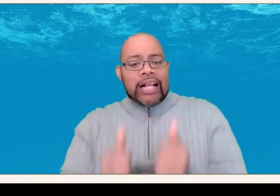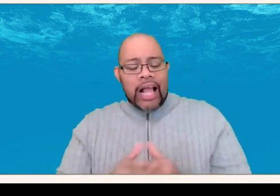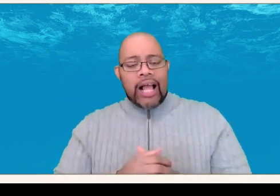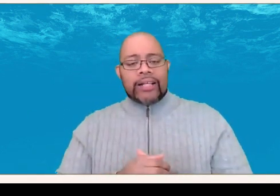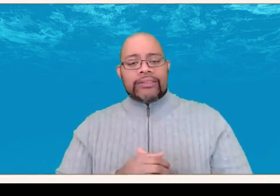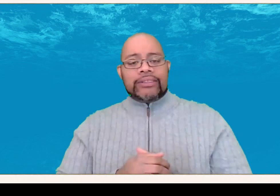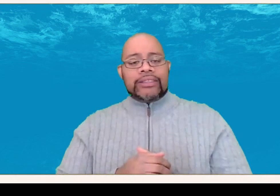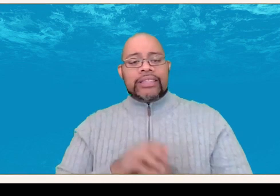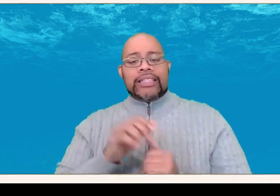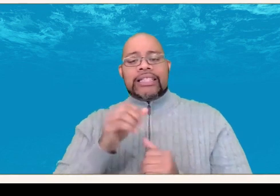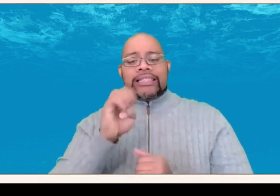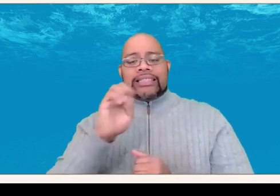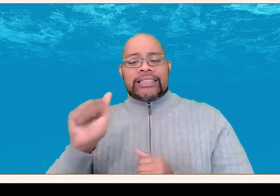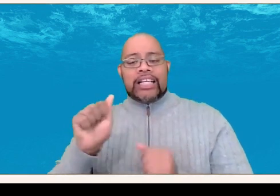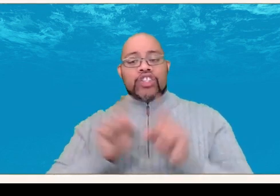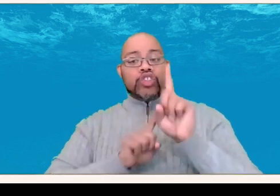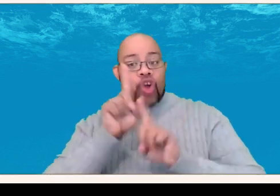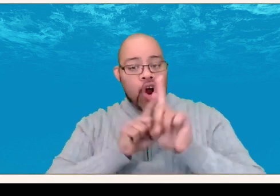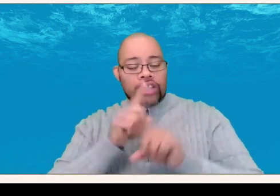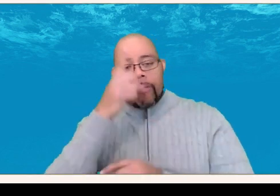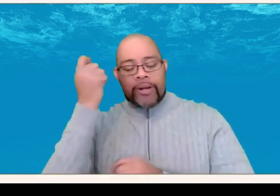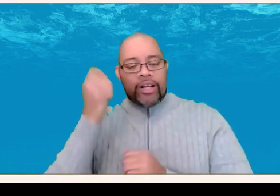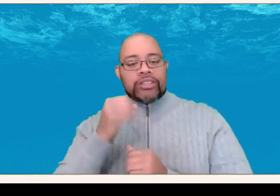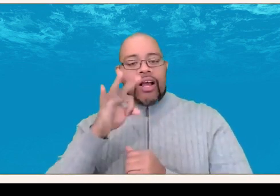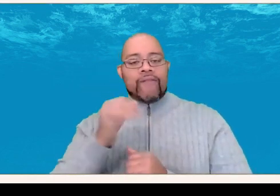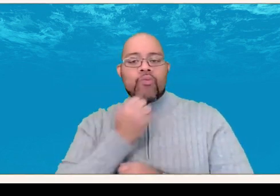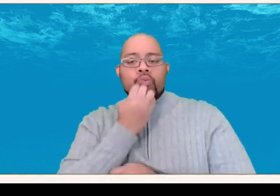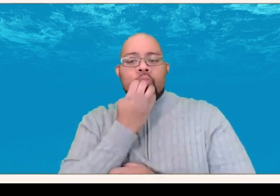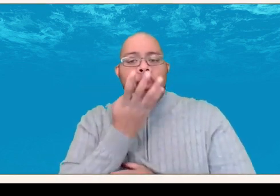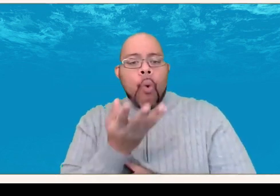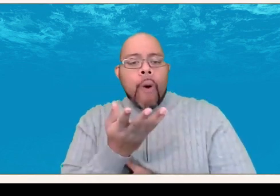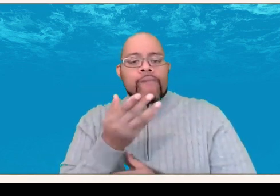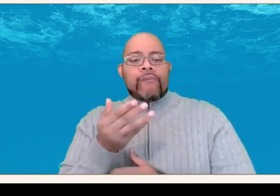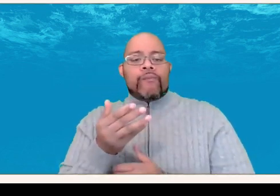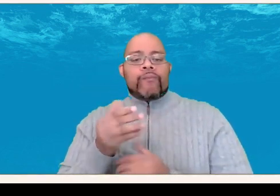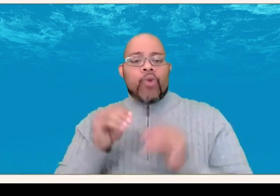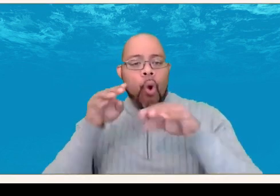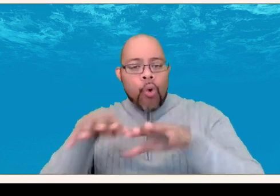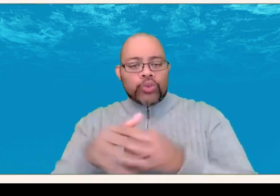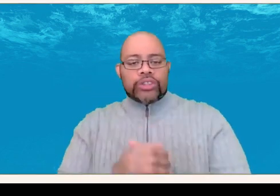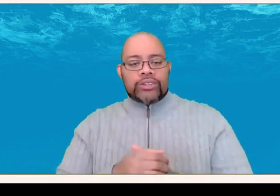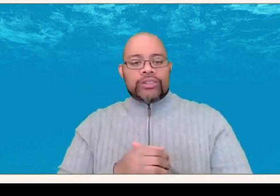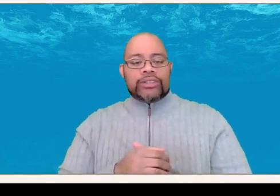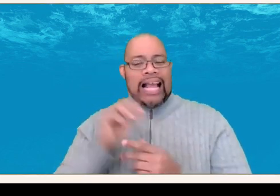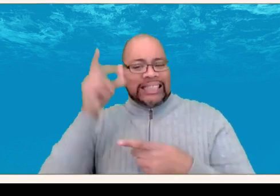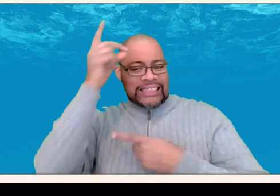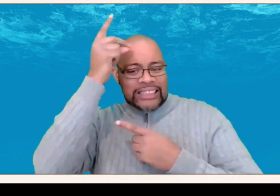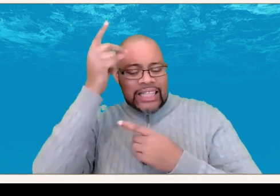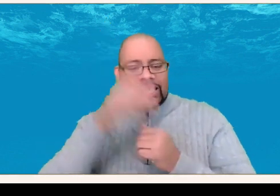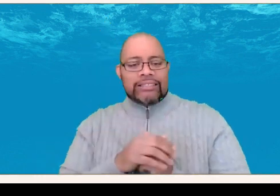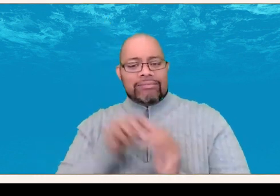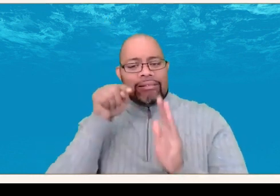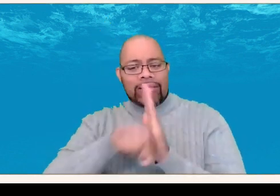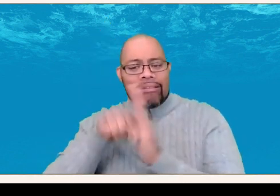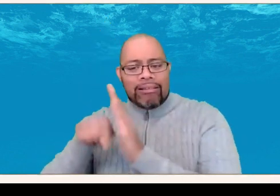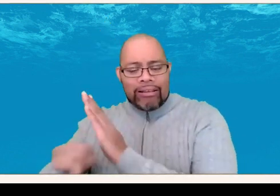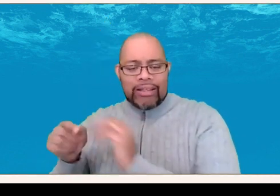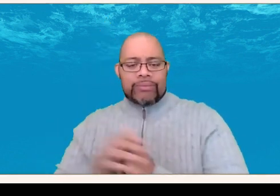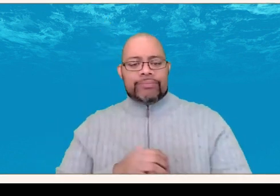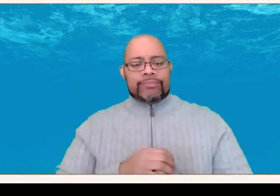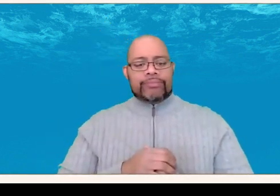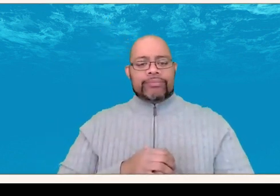decline in sea stars due to the warming of the oceans and diseases killing these